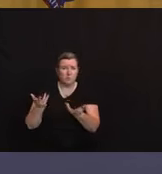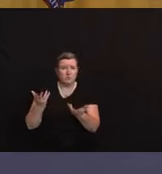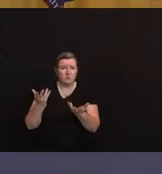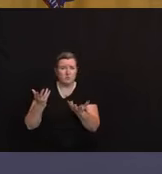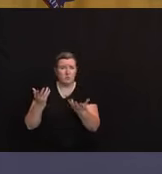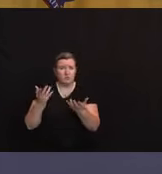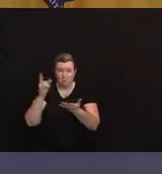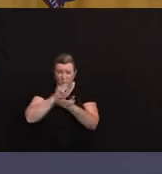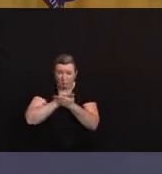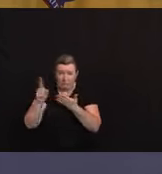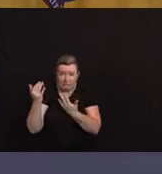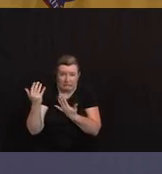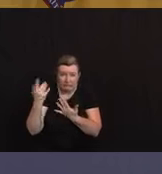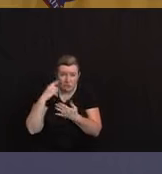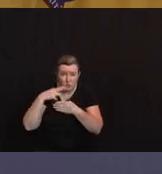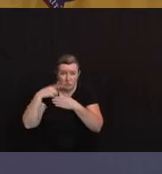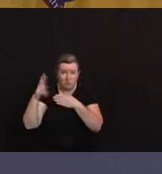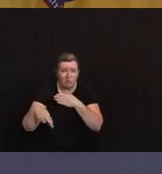of the test.